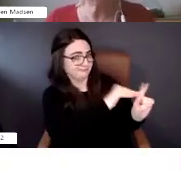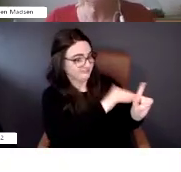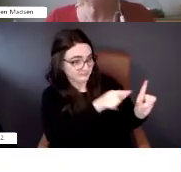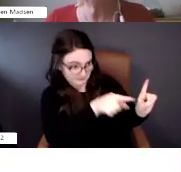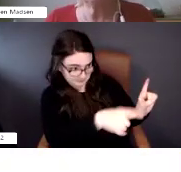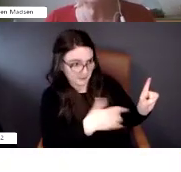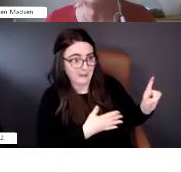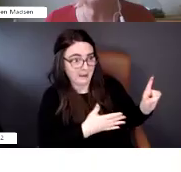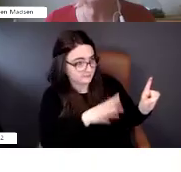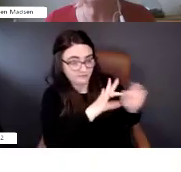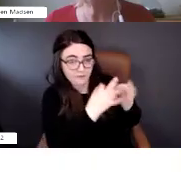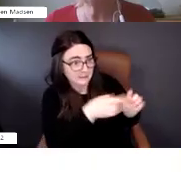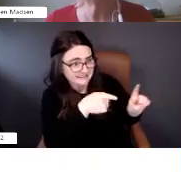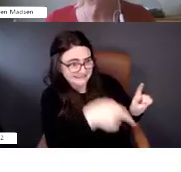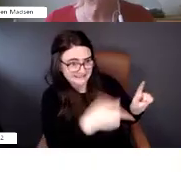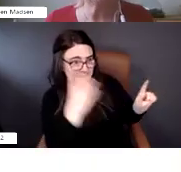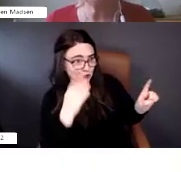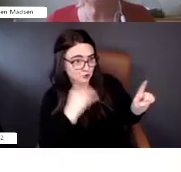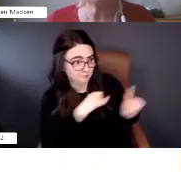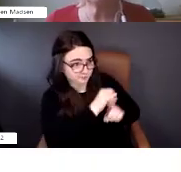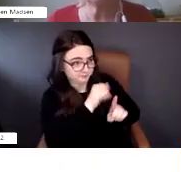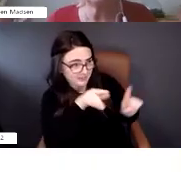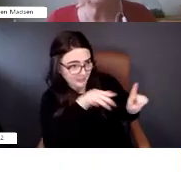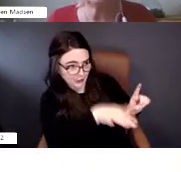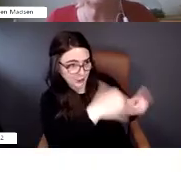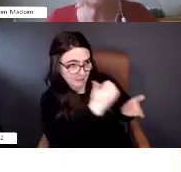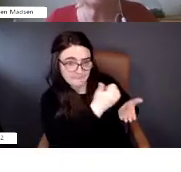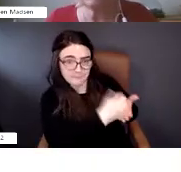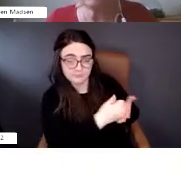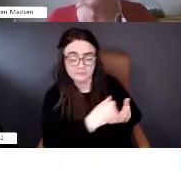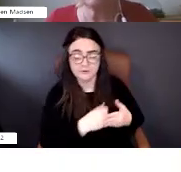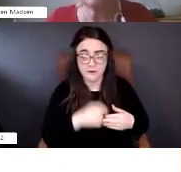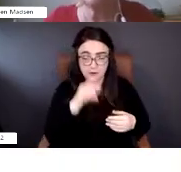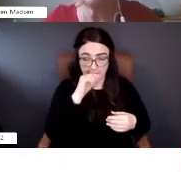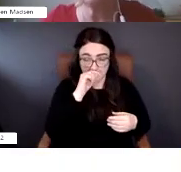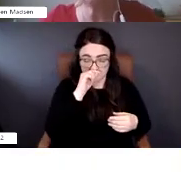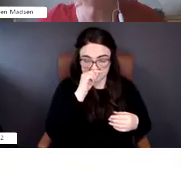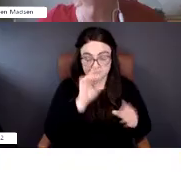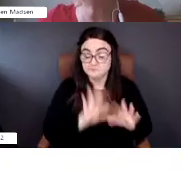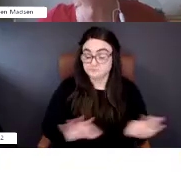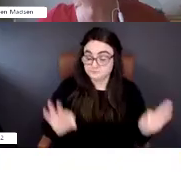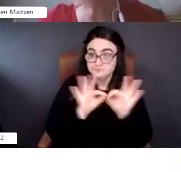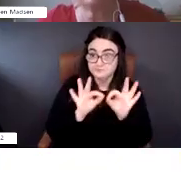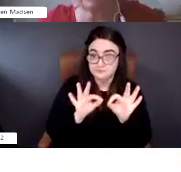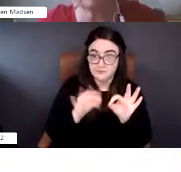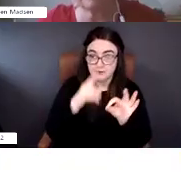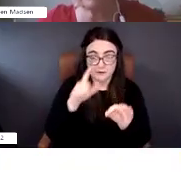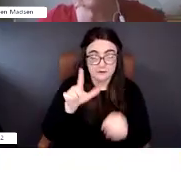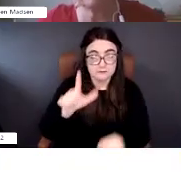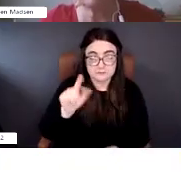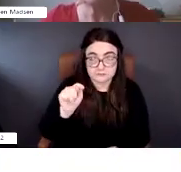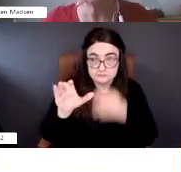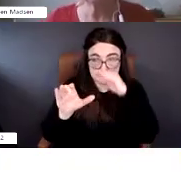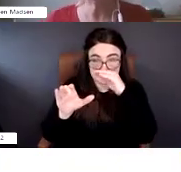the whole idea of community building is also very important with regard to a long-term care facility because it is an